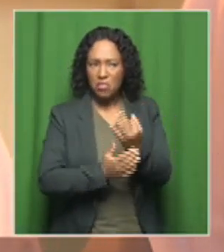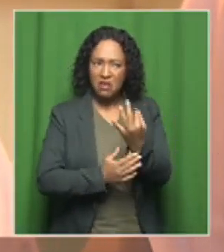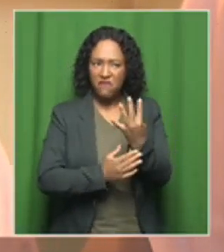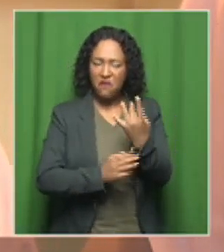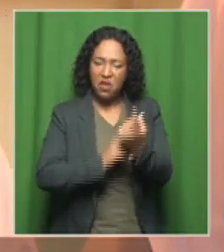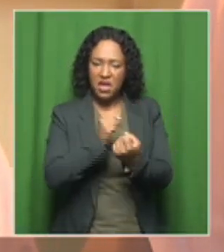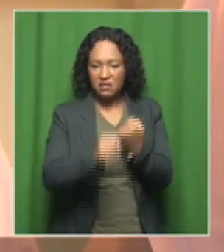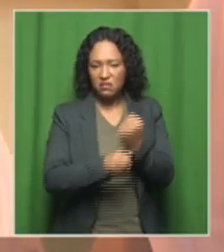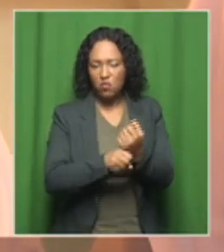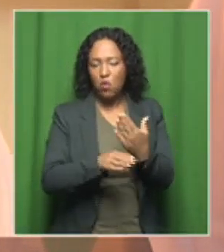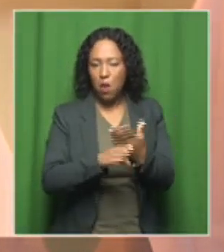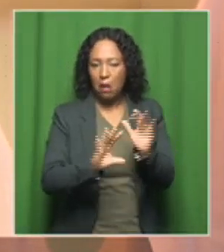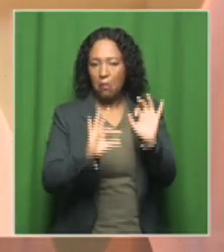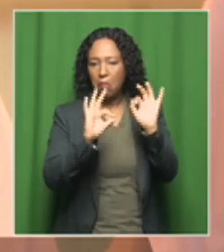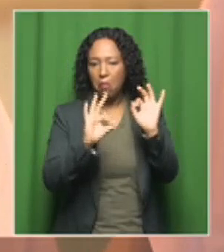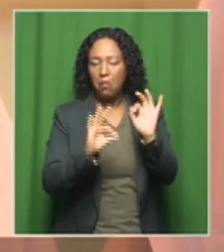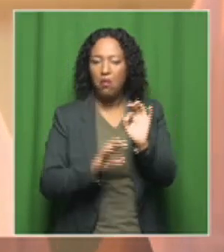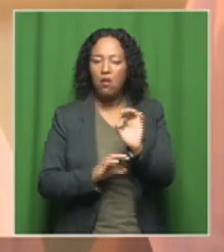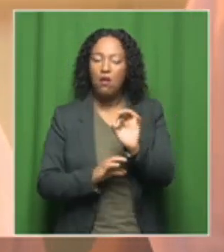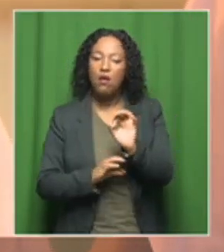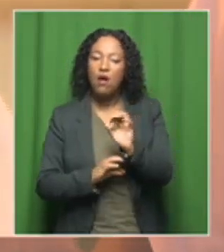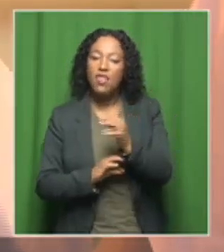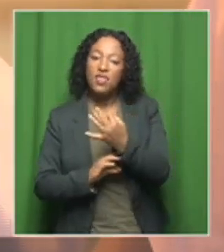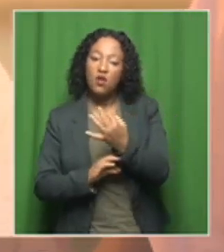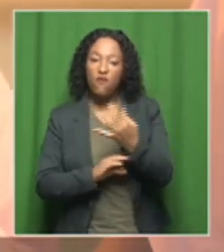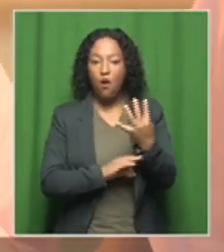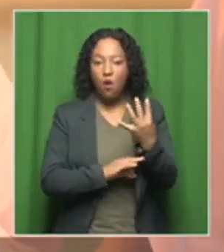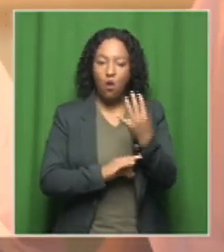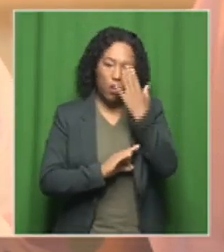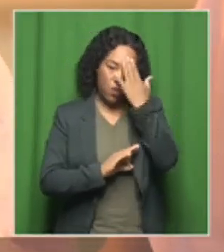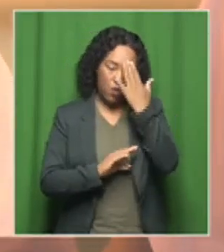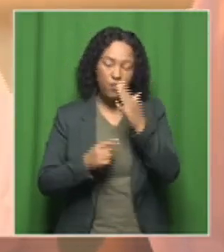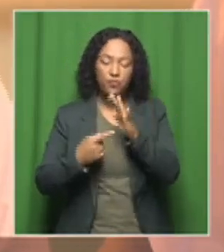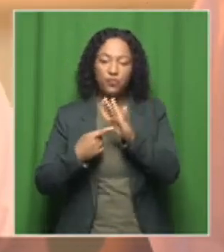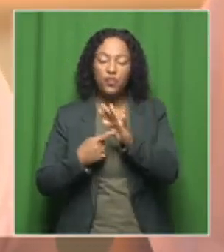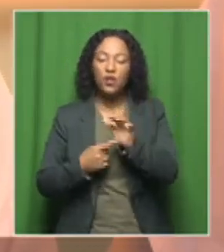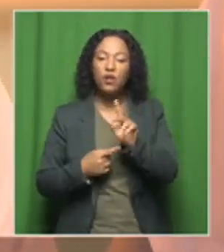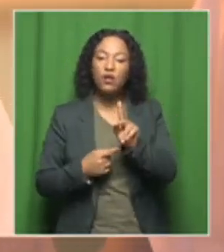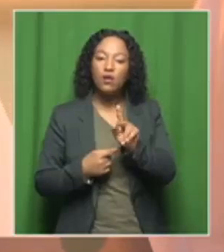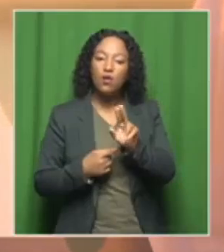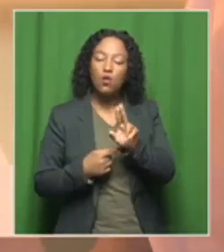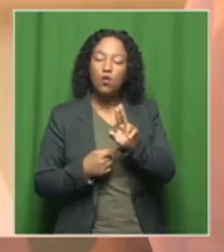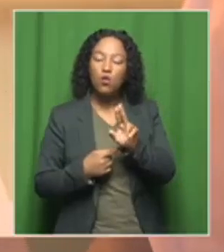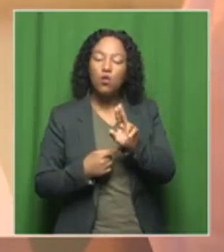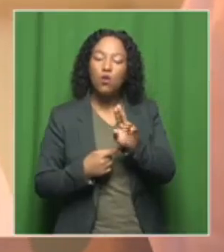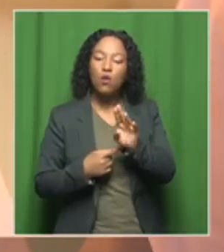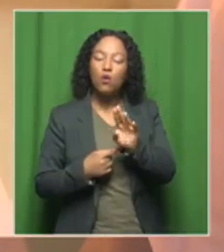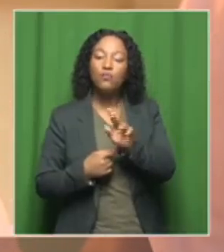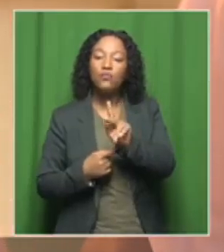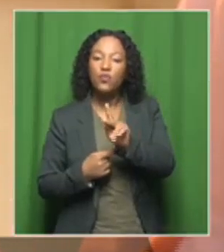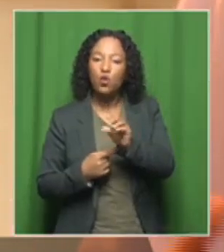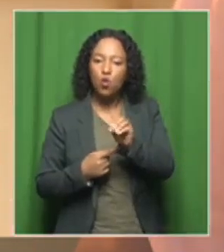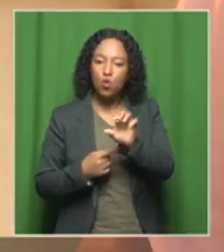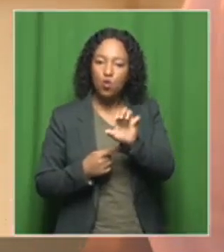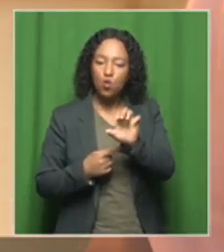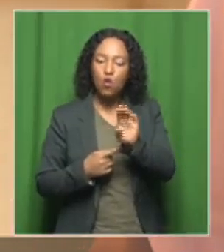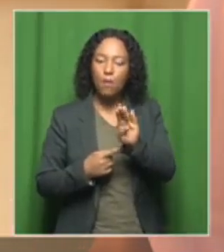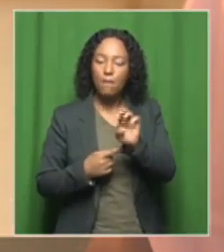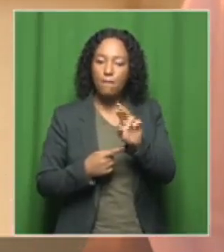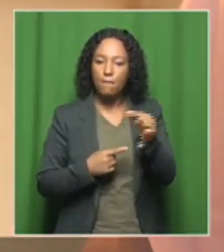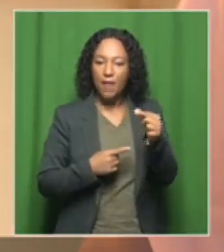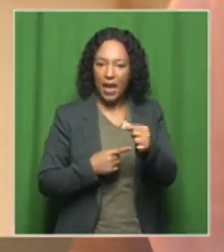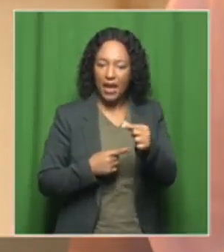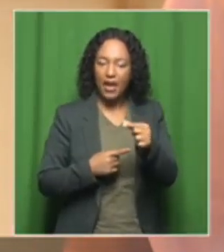Two of those are known to the rest of South Africans. That is in Quebec, that is nuclear to power technology. And this is